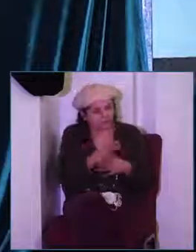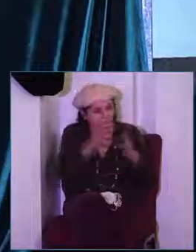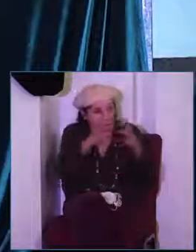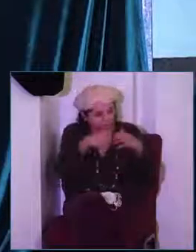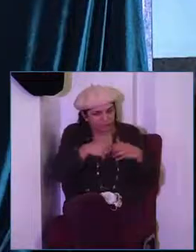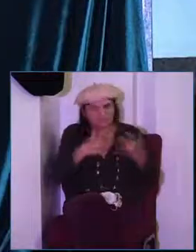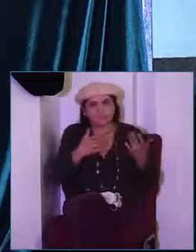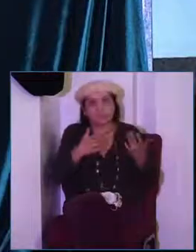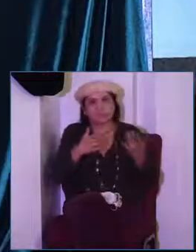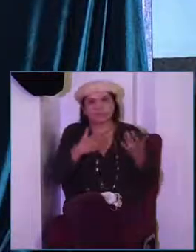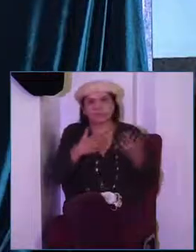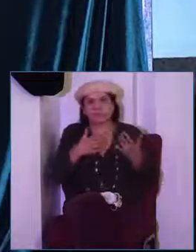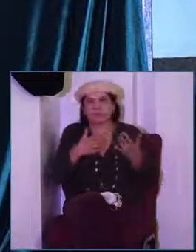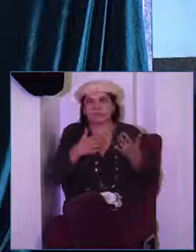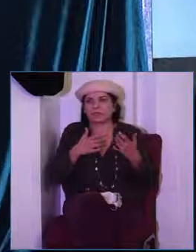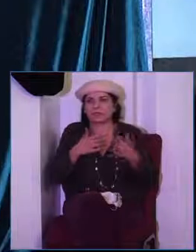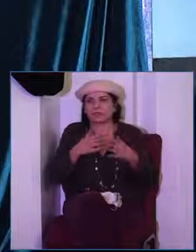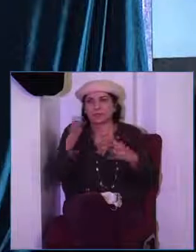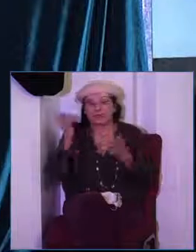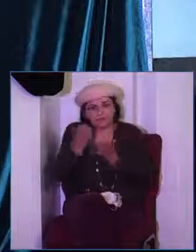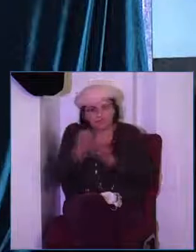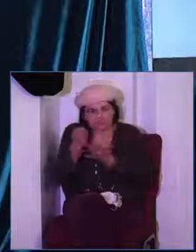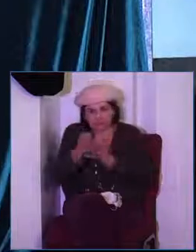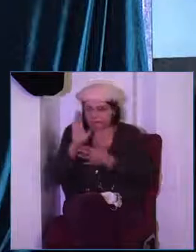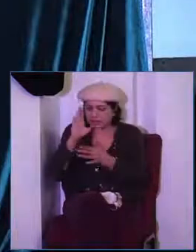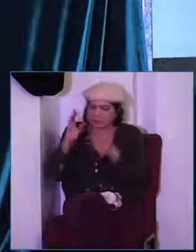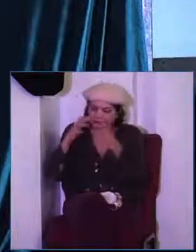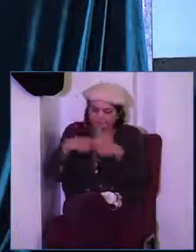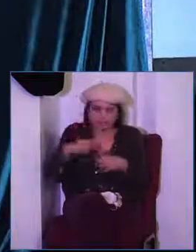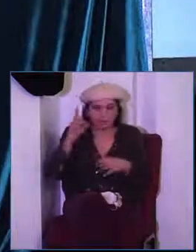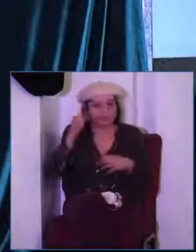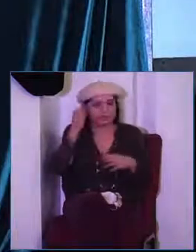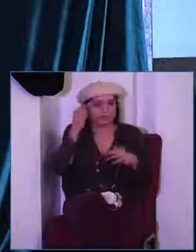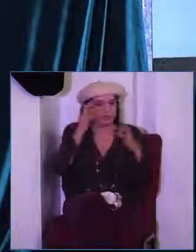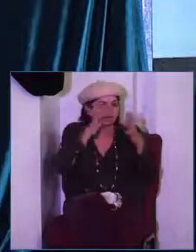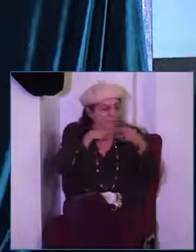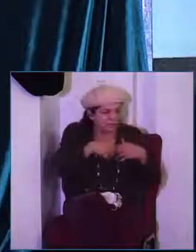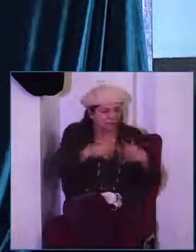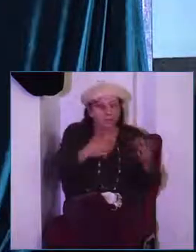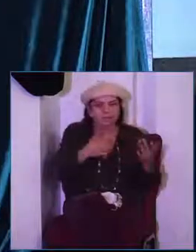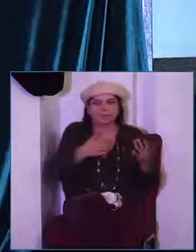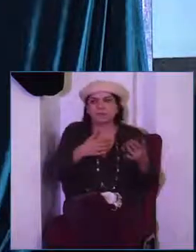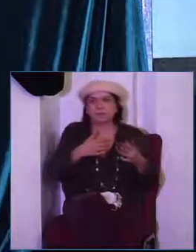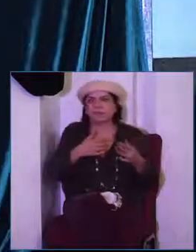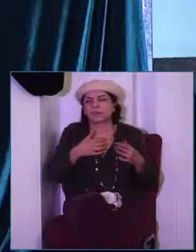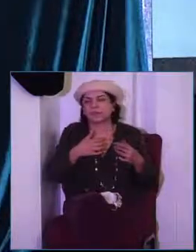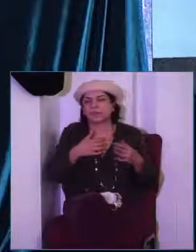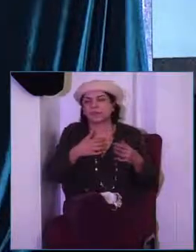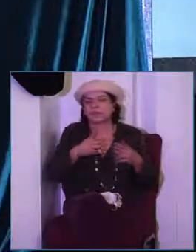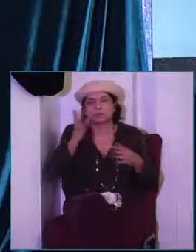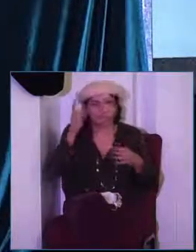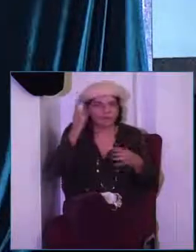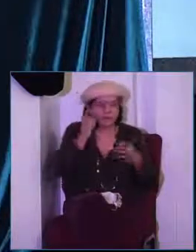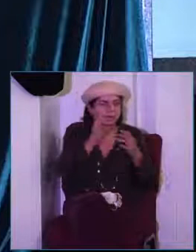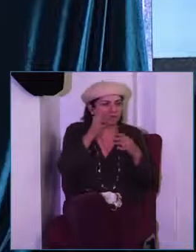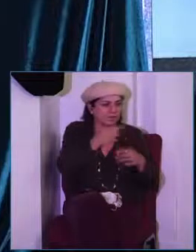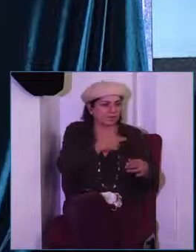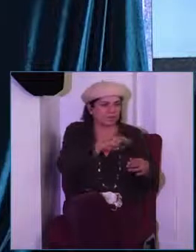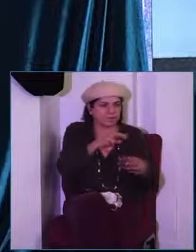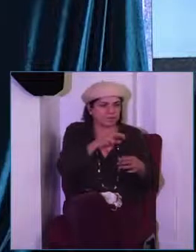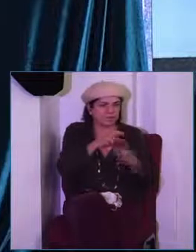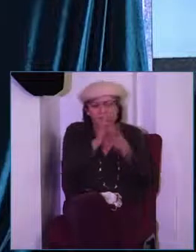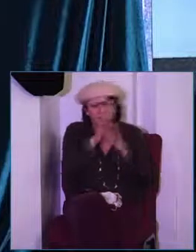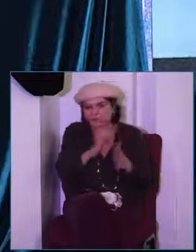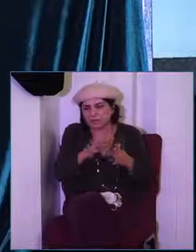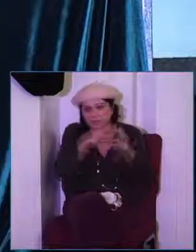will let us down. Our government will let us down. Political and religious leaders can let us down. Our family can let us